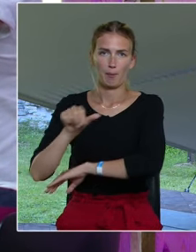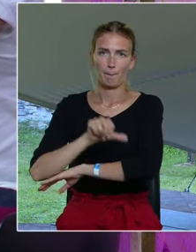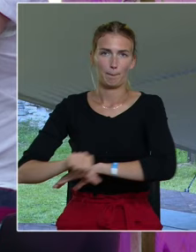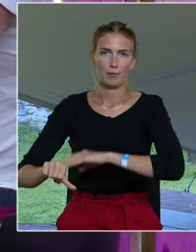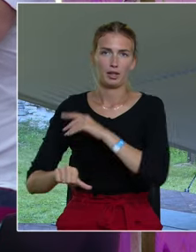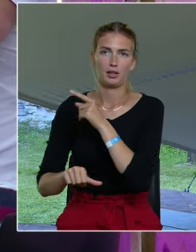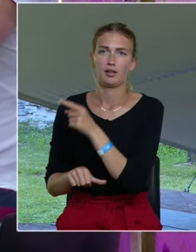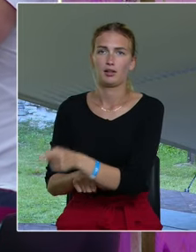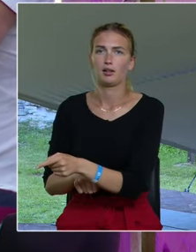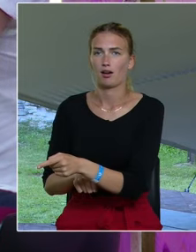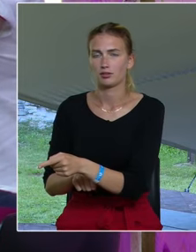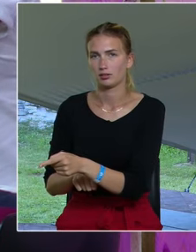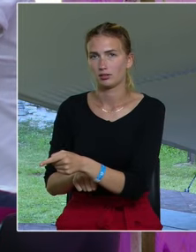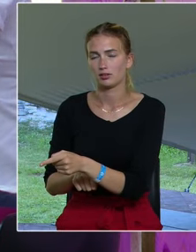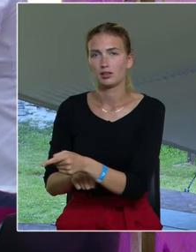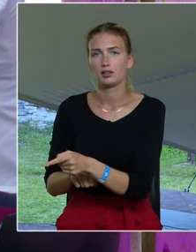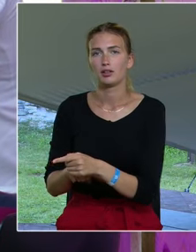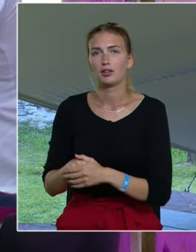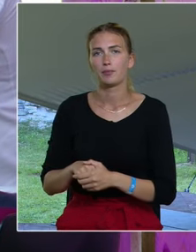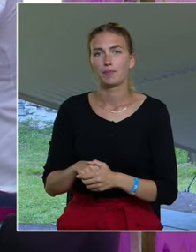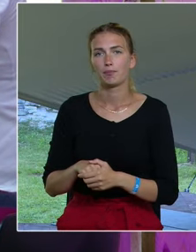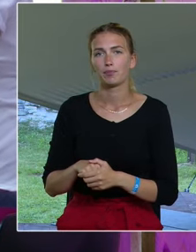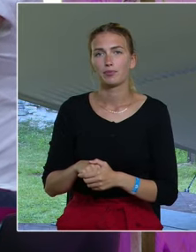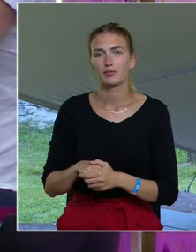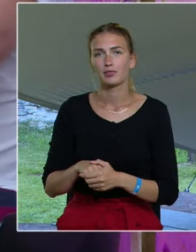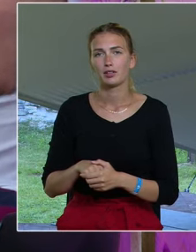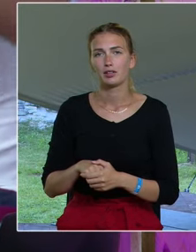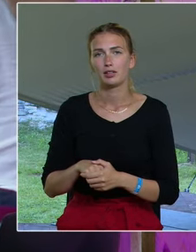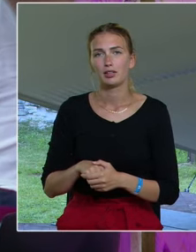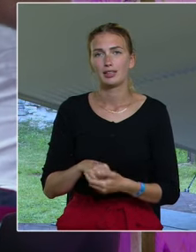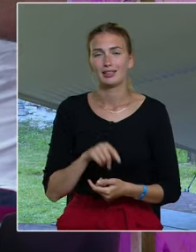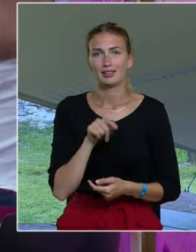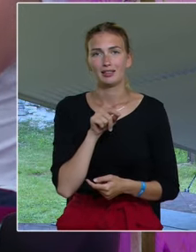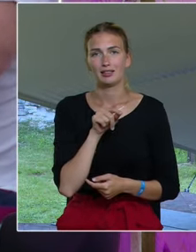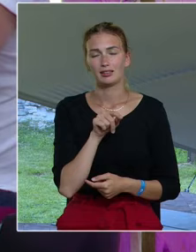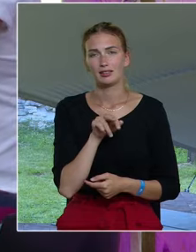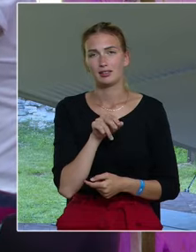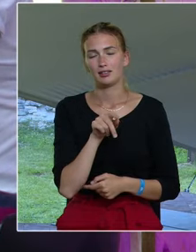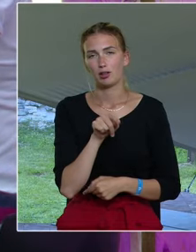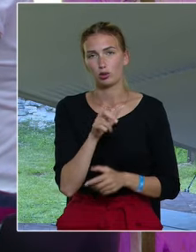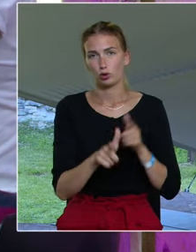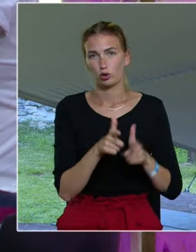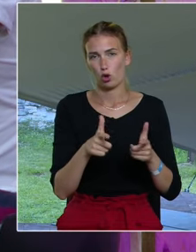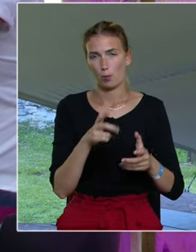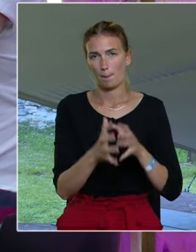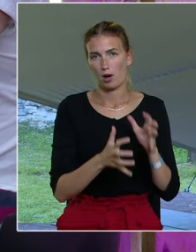at least in moving images of film, for bringing down the power